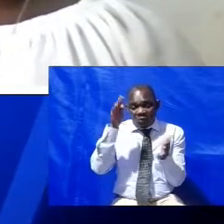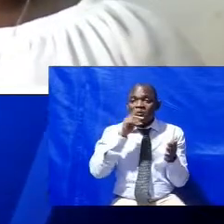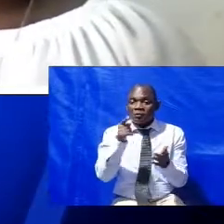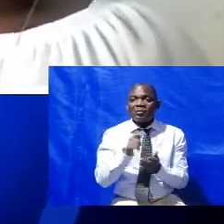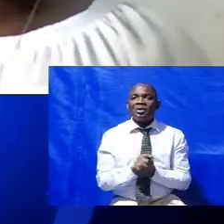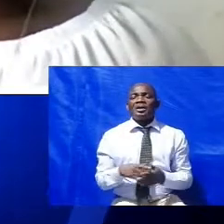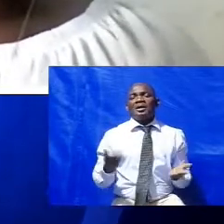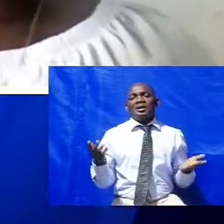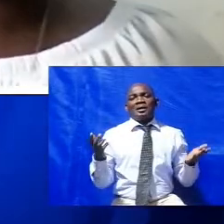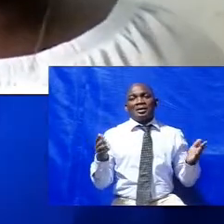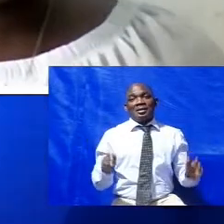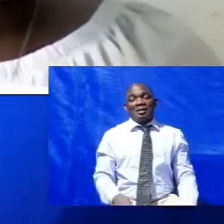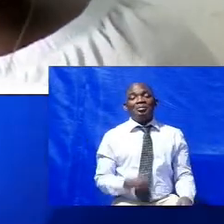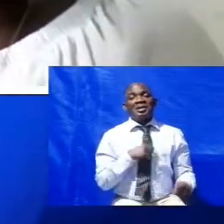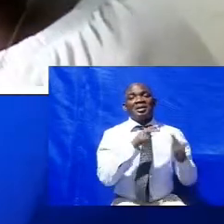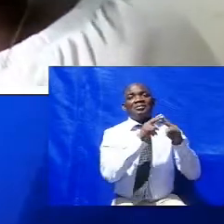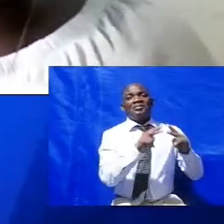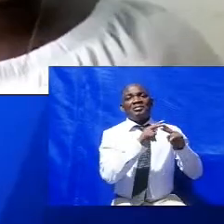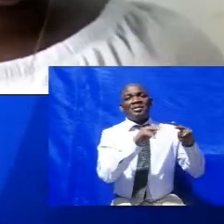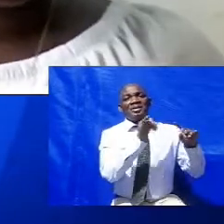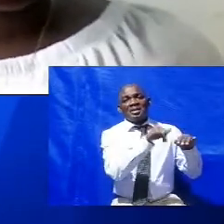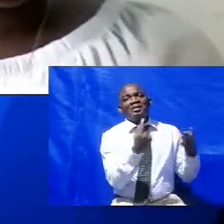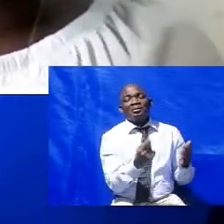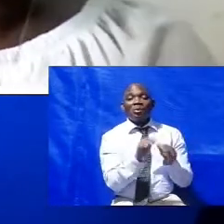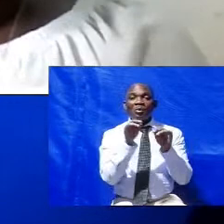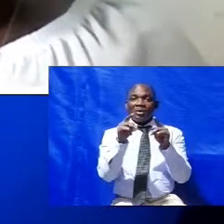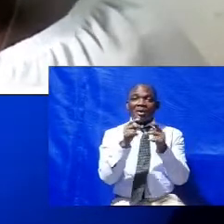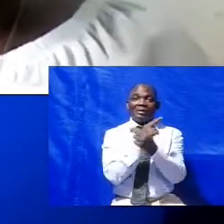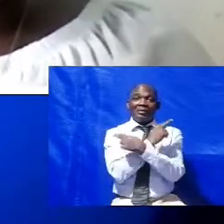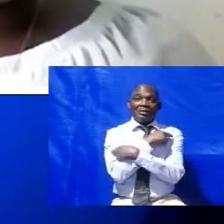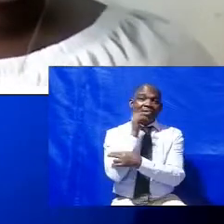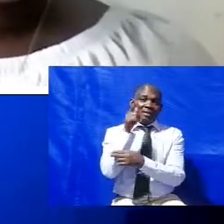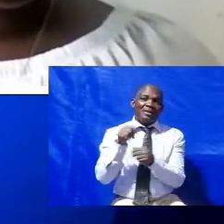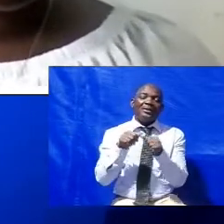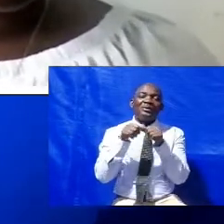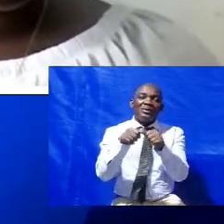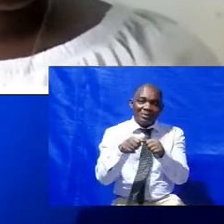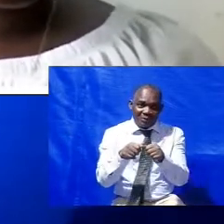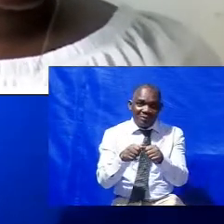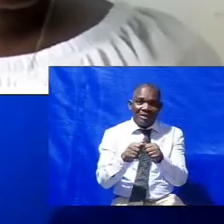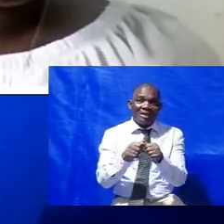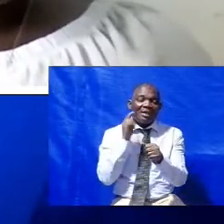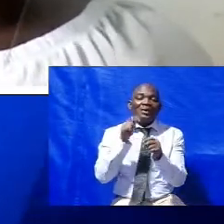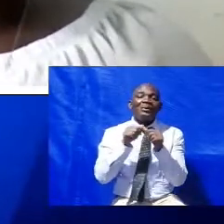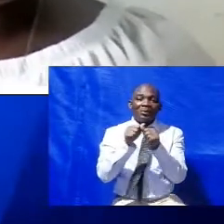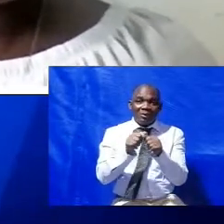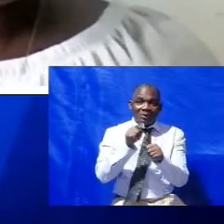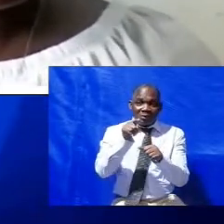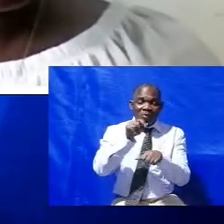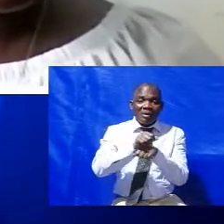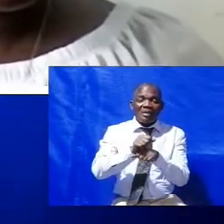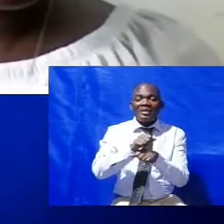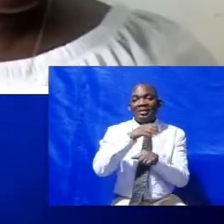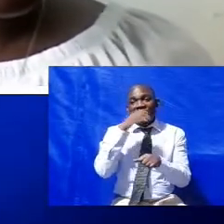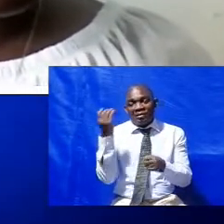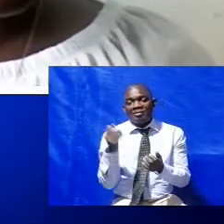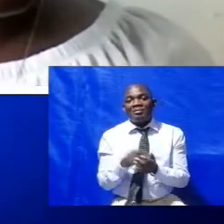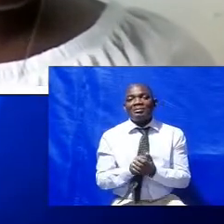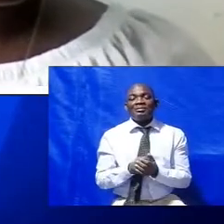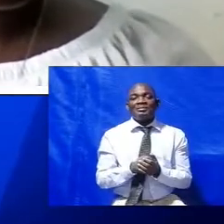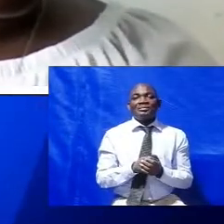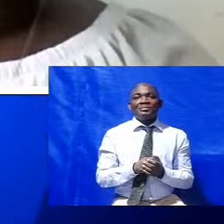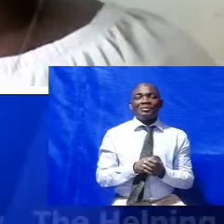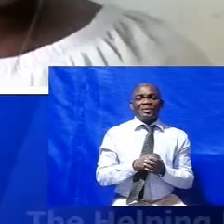just something else. Amazing, amazing. Let me go for a break. When we come back, we'll go back to her working on the